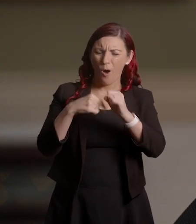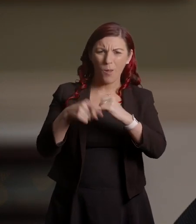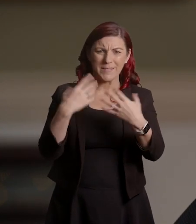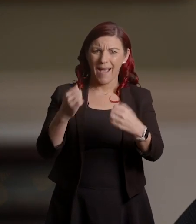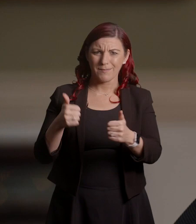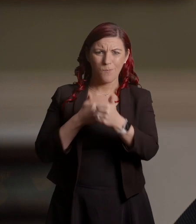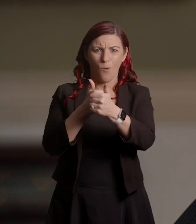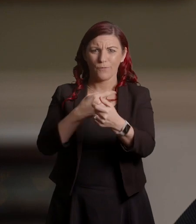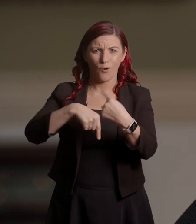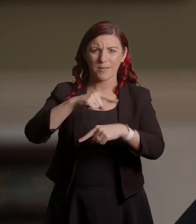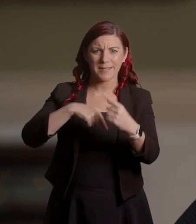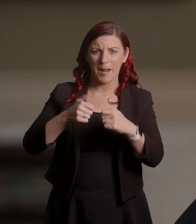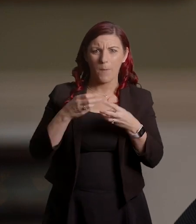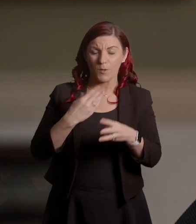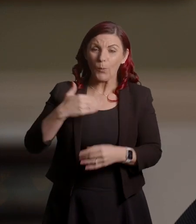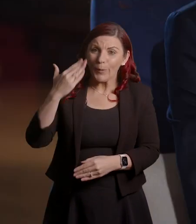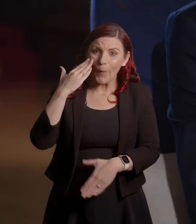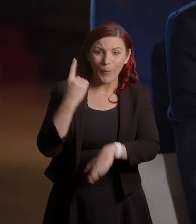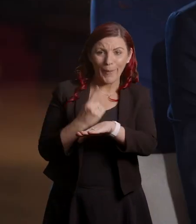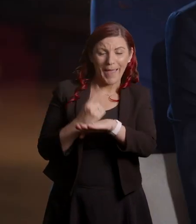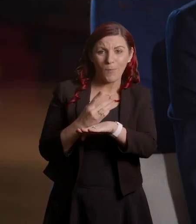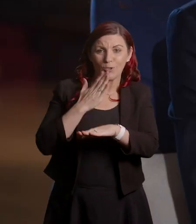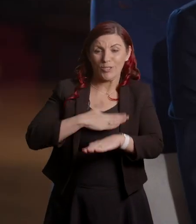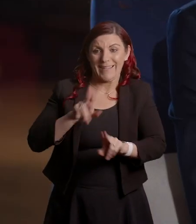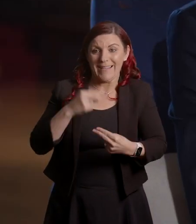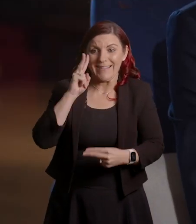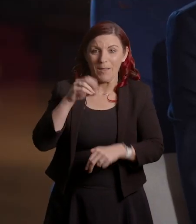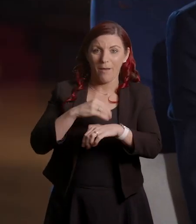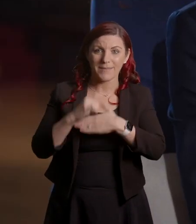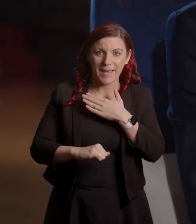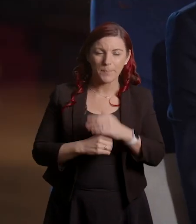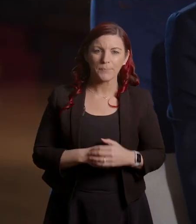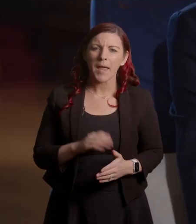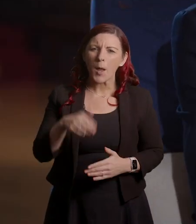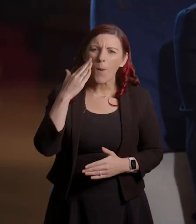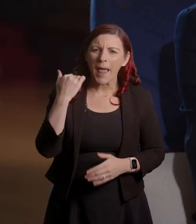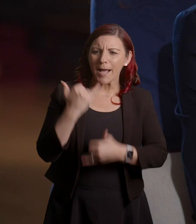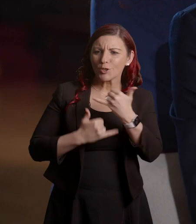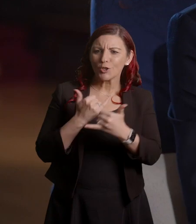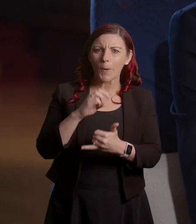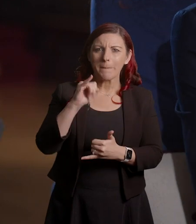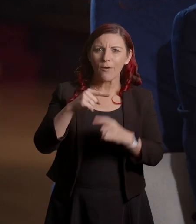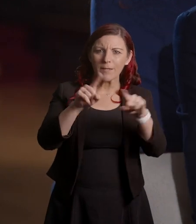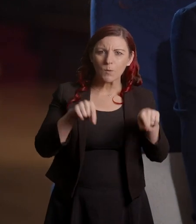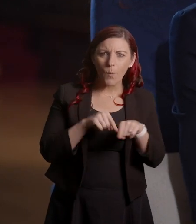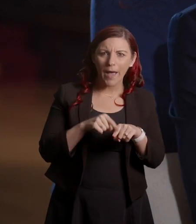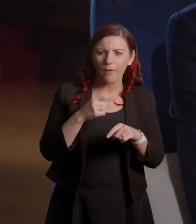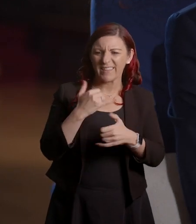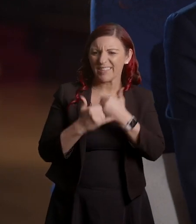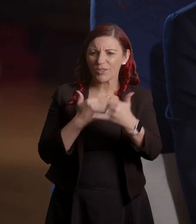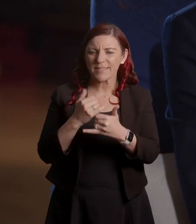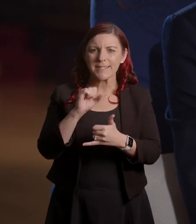all the time, so it's we know that they're there anyway. And I know last year as well in Marion Square, and over the past number of